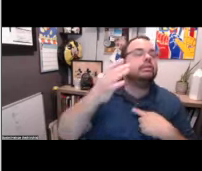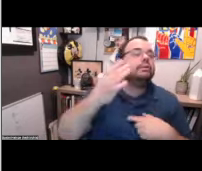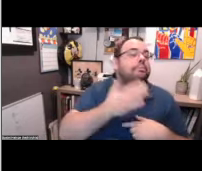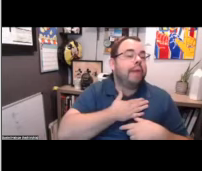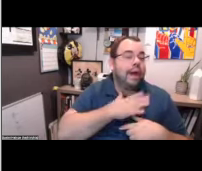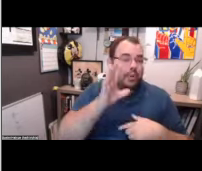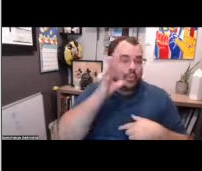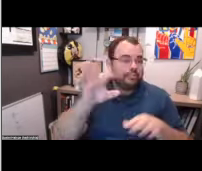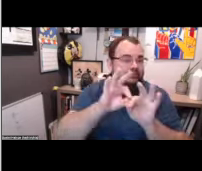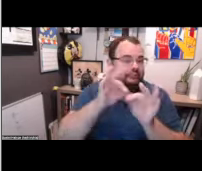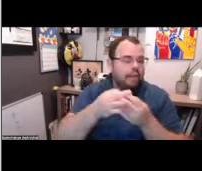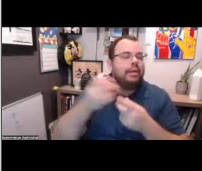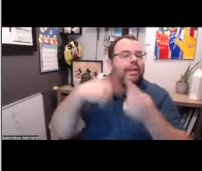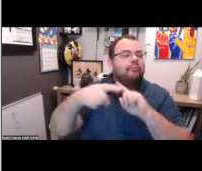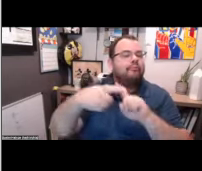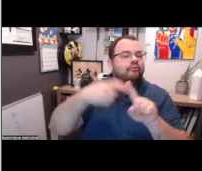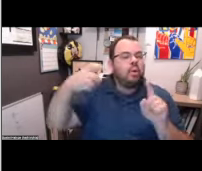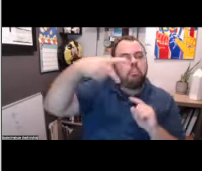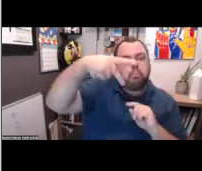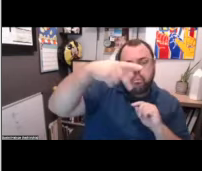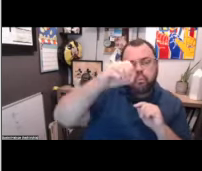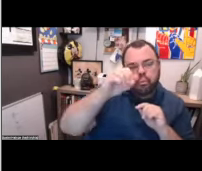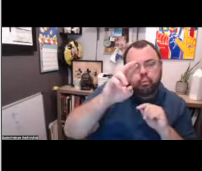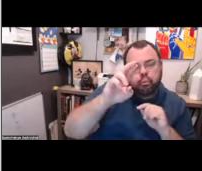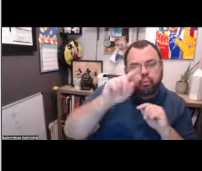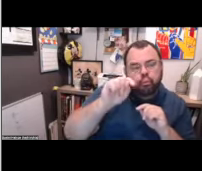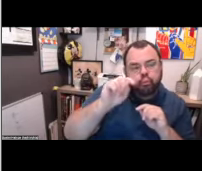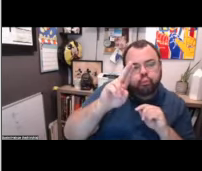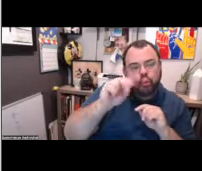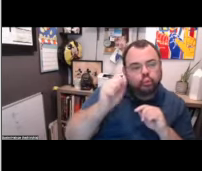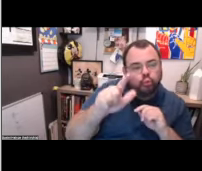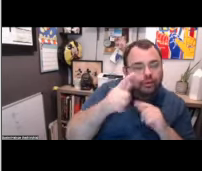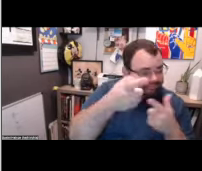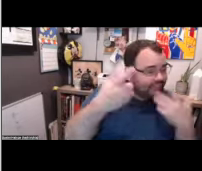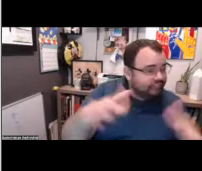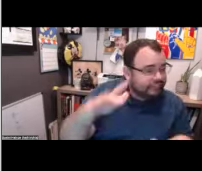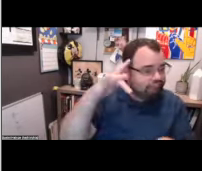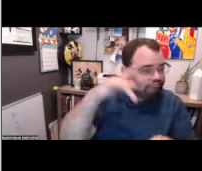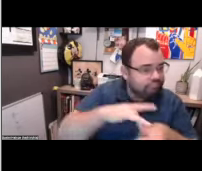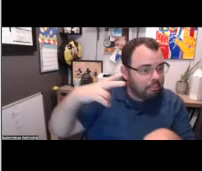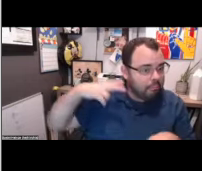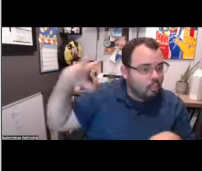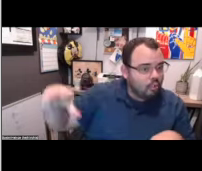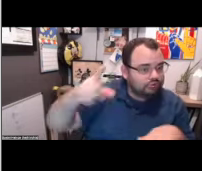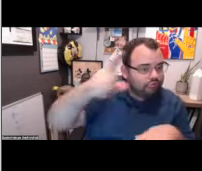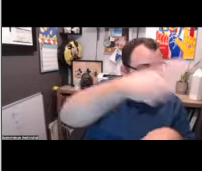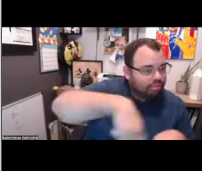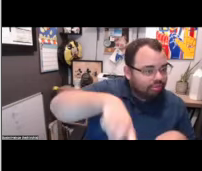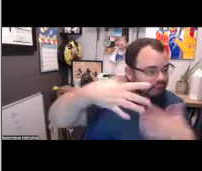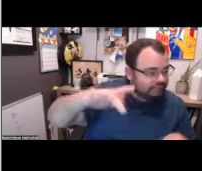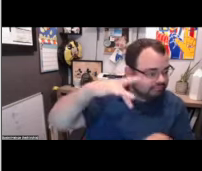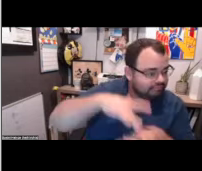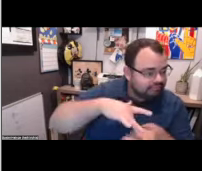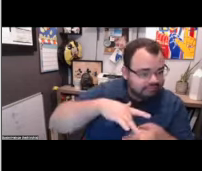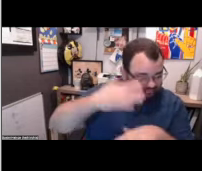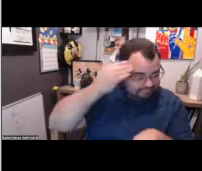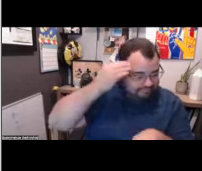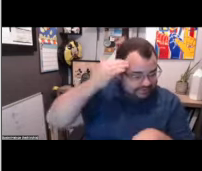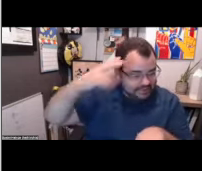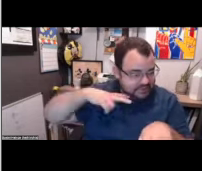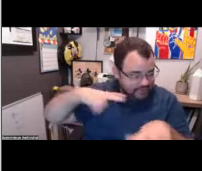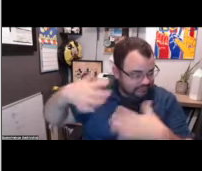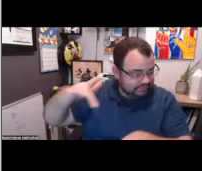Portuguese from Portugal. And I have a family, grandma is from Portugal. Have any